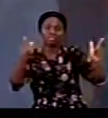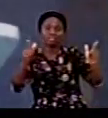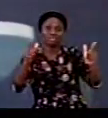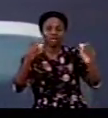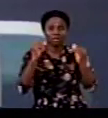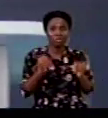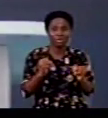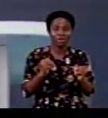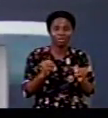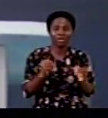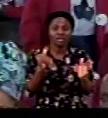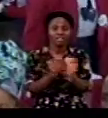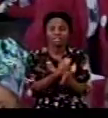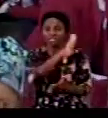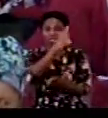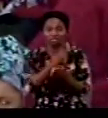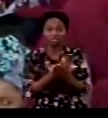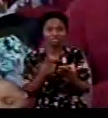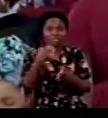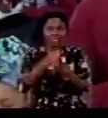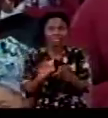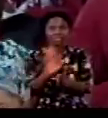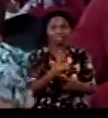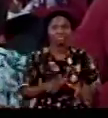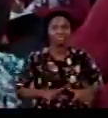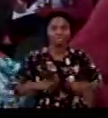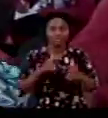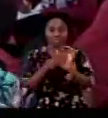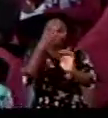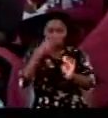rise up there, and very quickly just say,